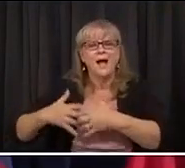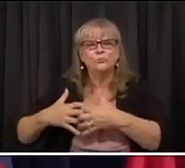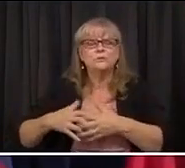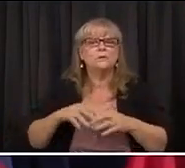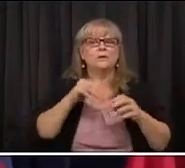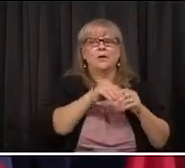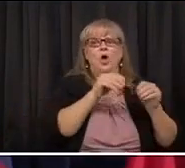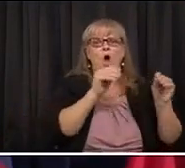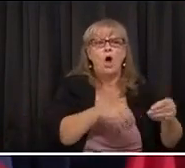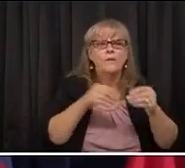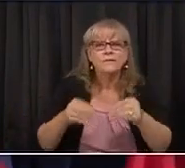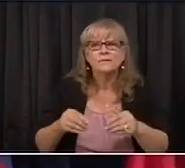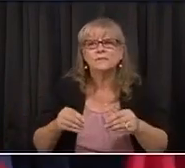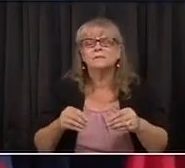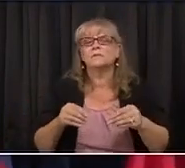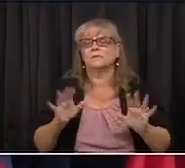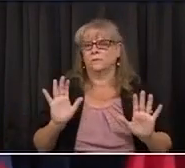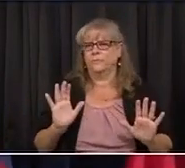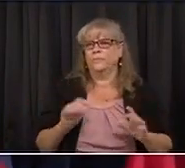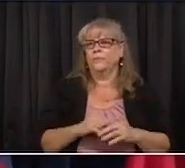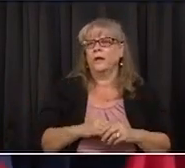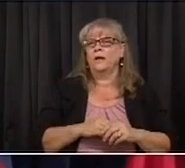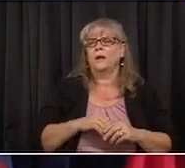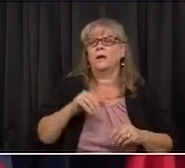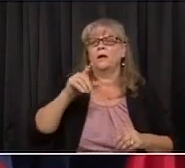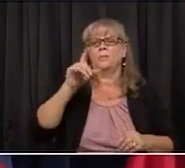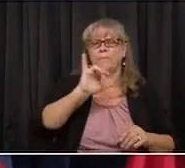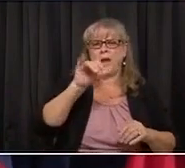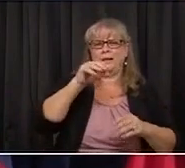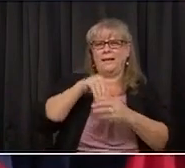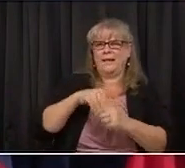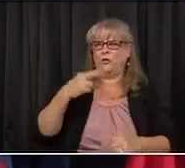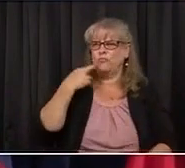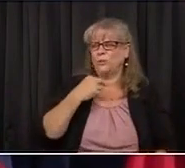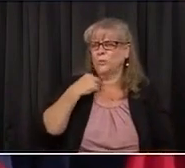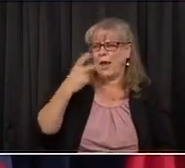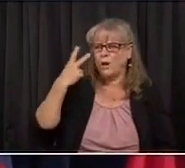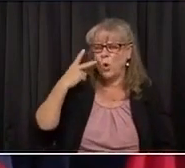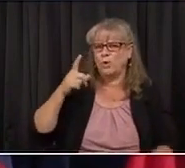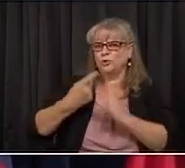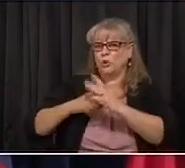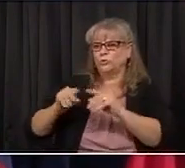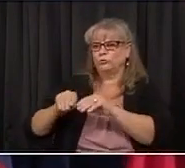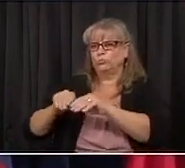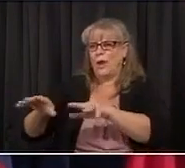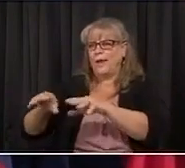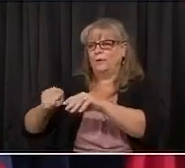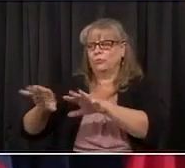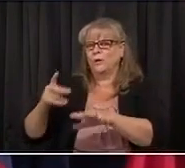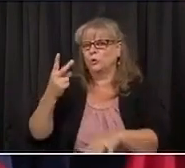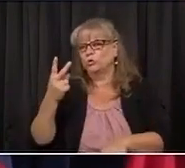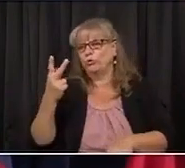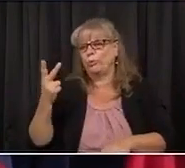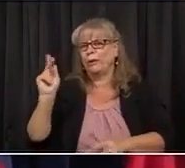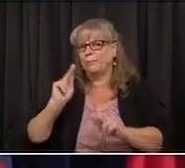see generally that it's 2 people, it's 4 people, it's 1 person. If restaurants were not doing a great job